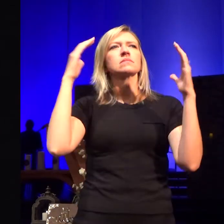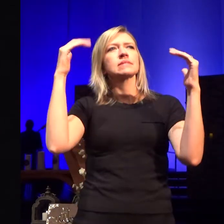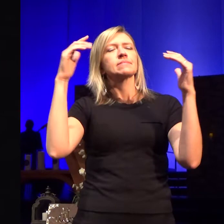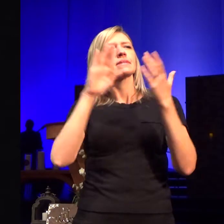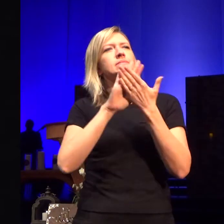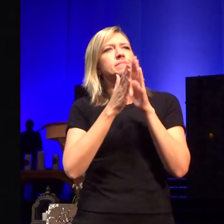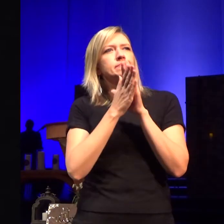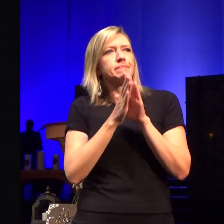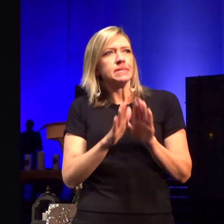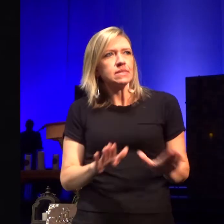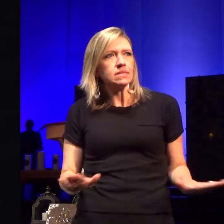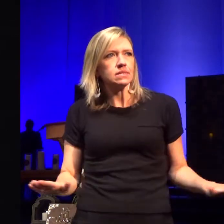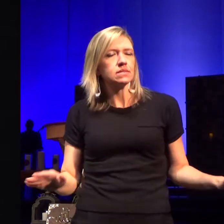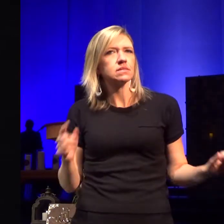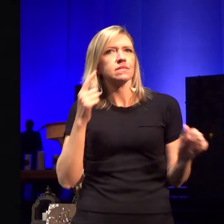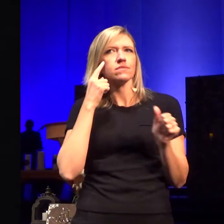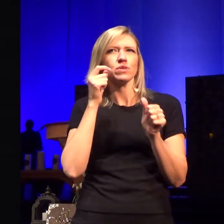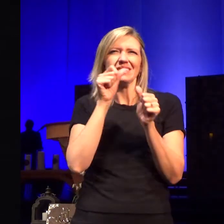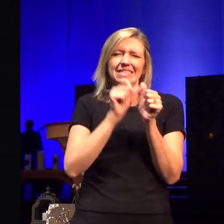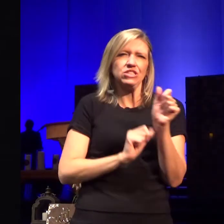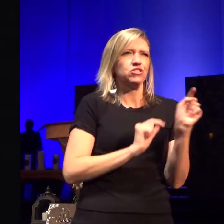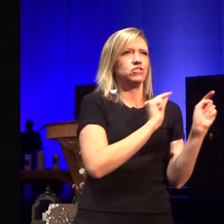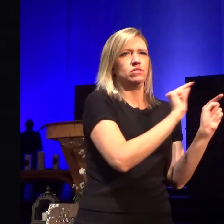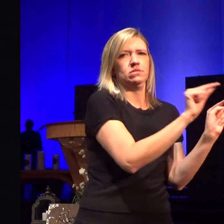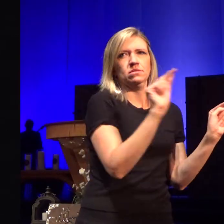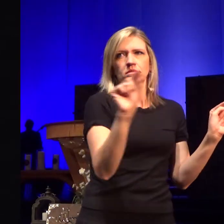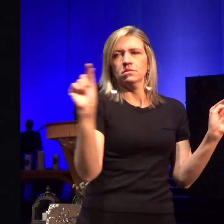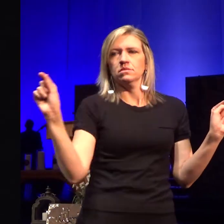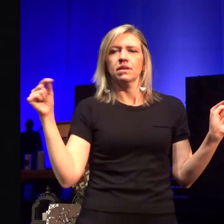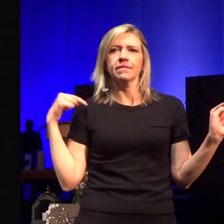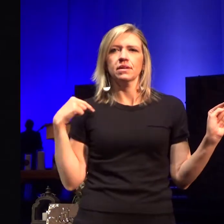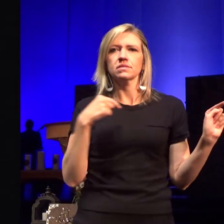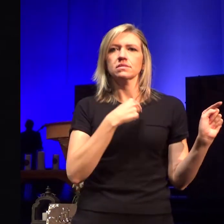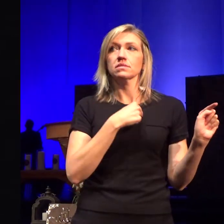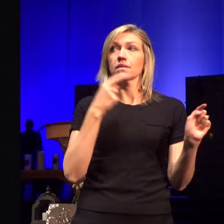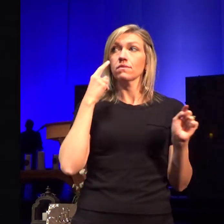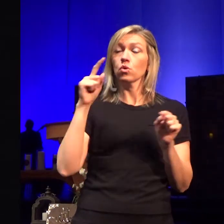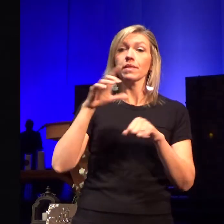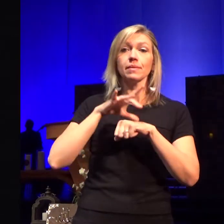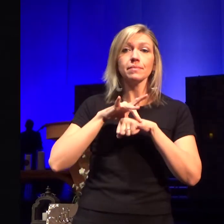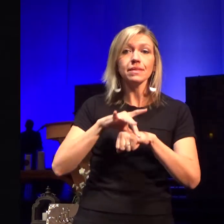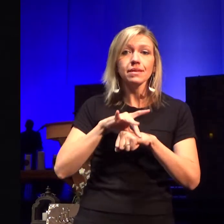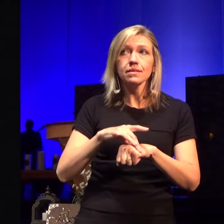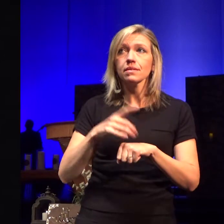of peace for each and every one of us, for our